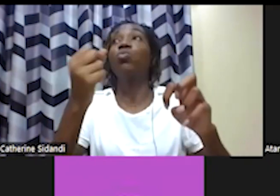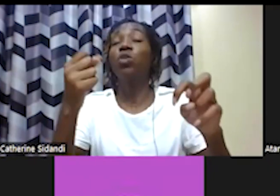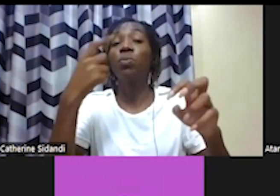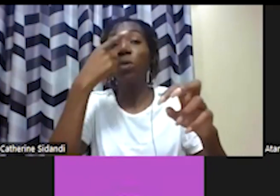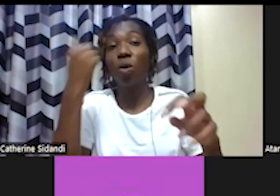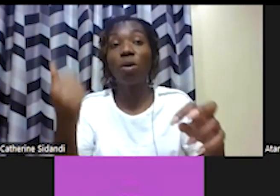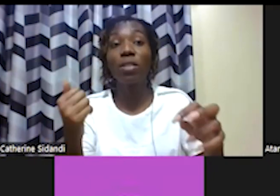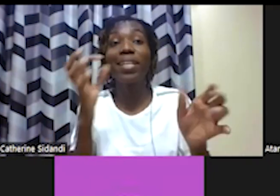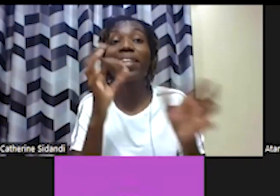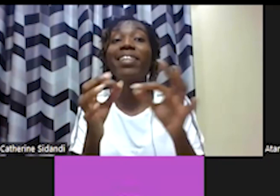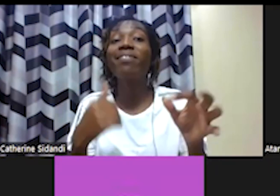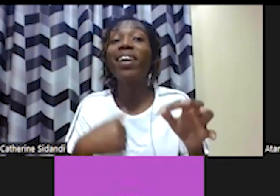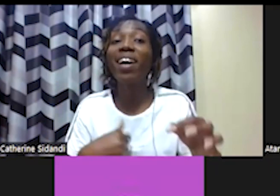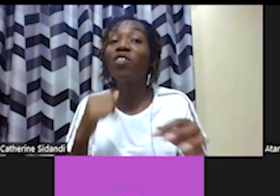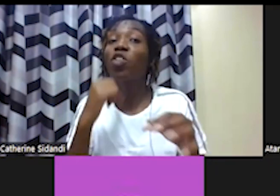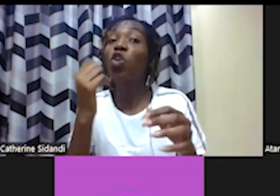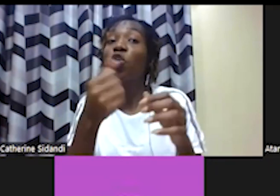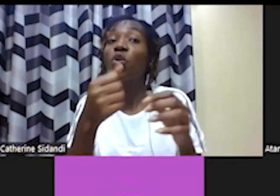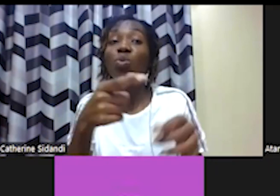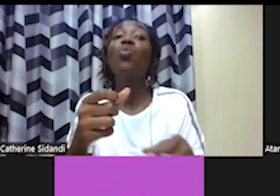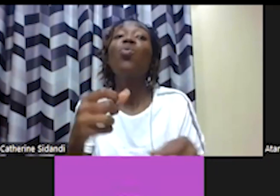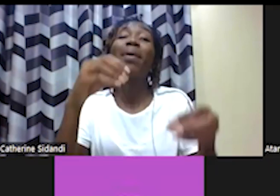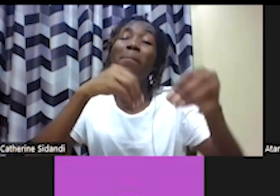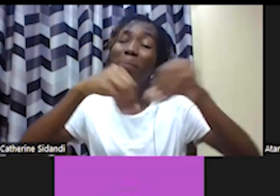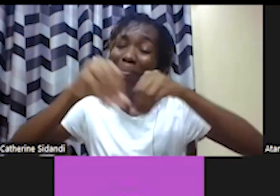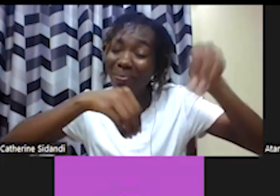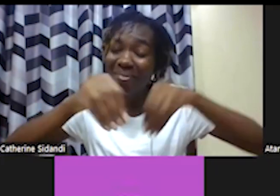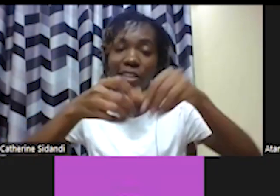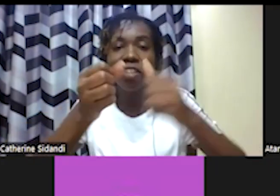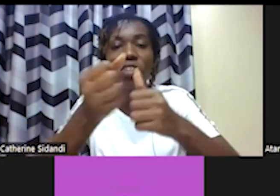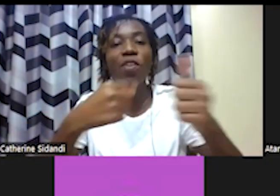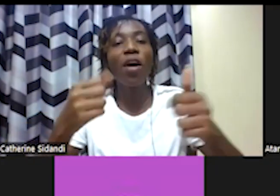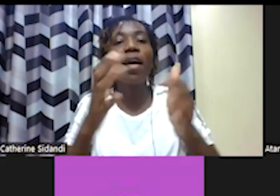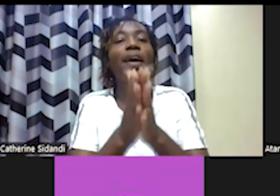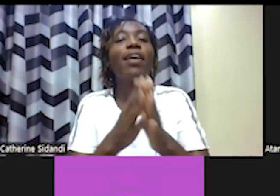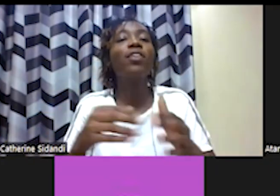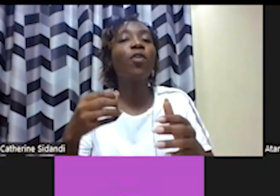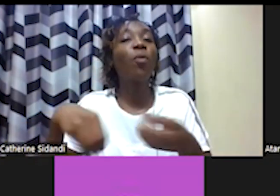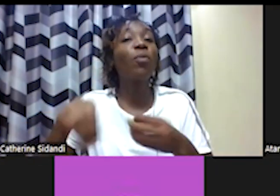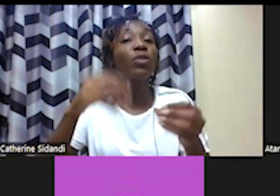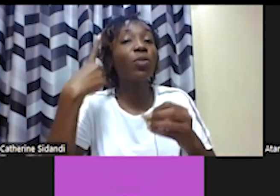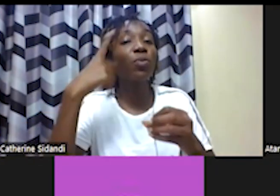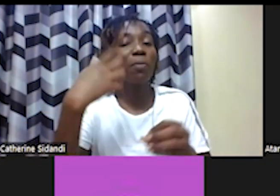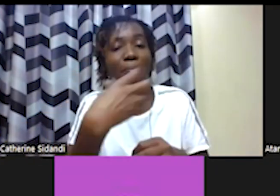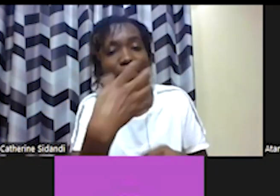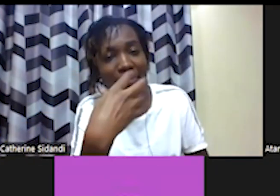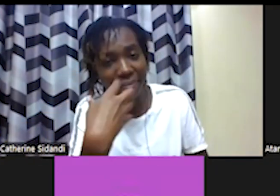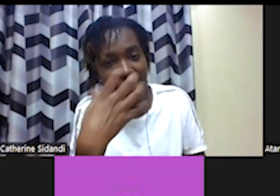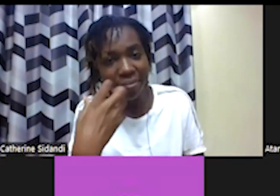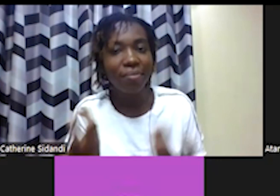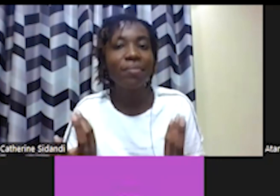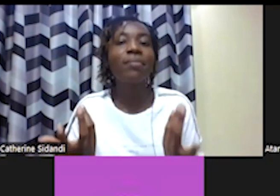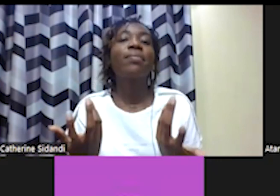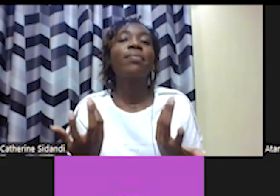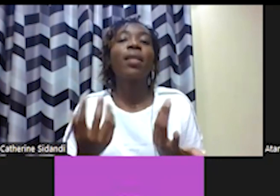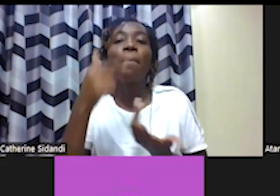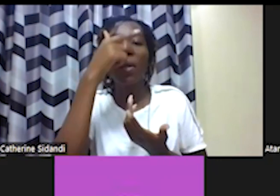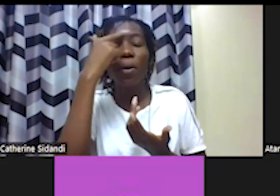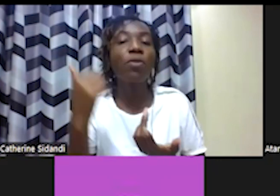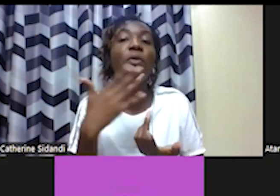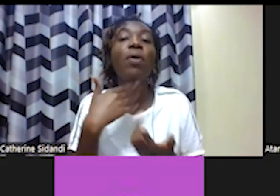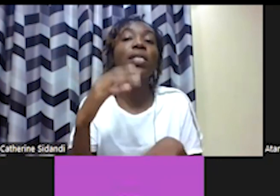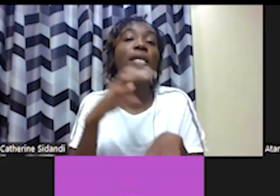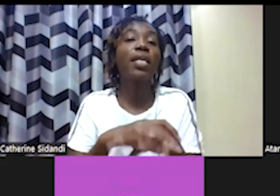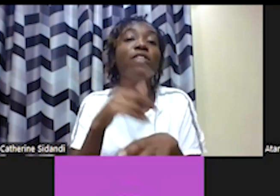door, then create a door, then an opportunity will be knocking, hodi hapa, because they wanted to find where you are.